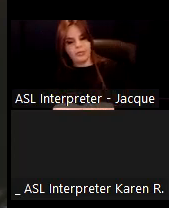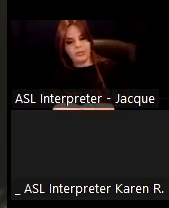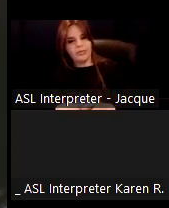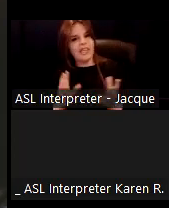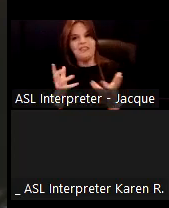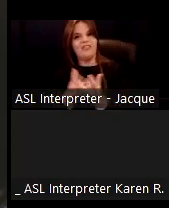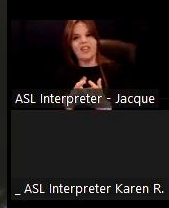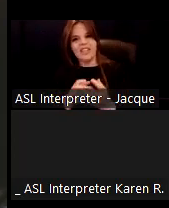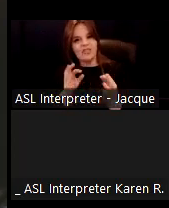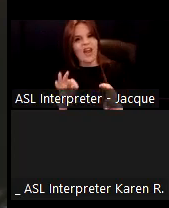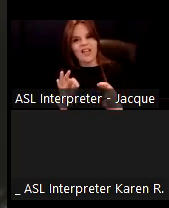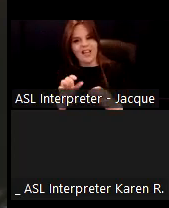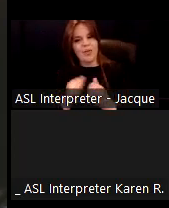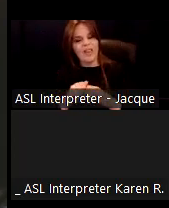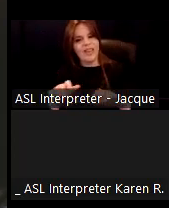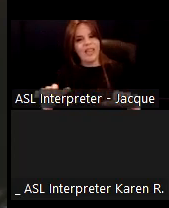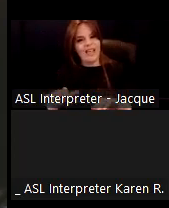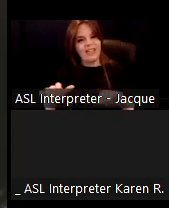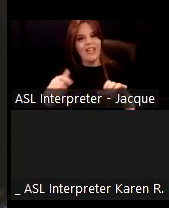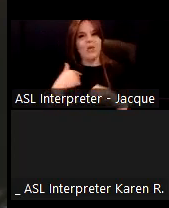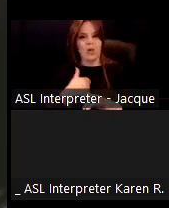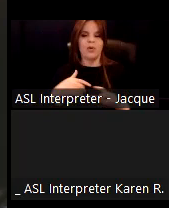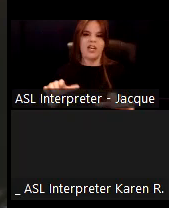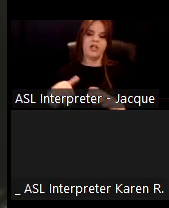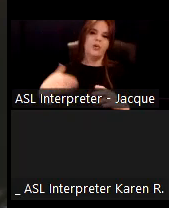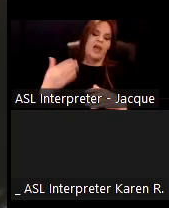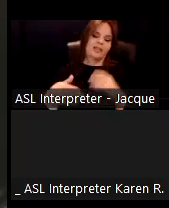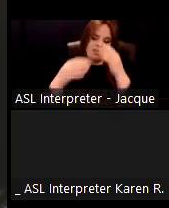in with the activity that we were going to do next.